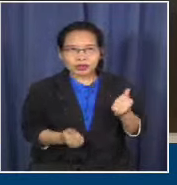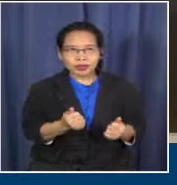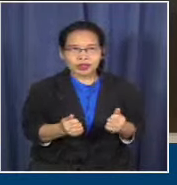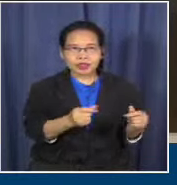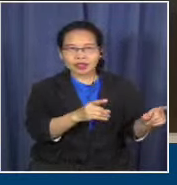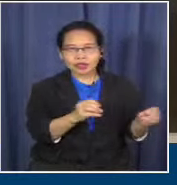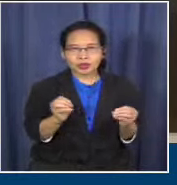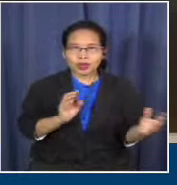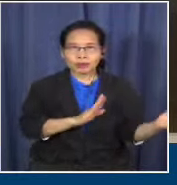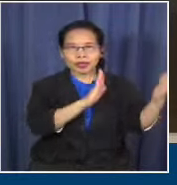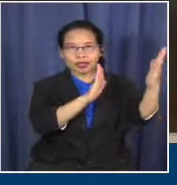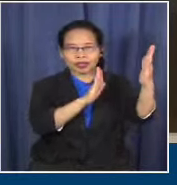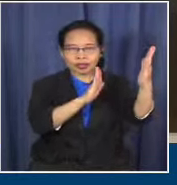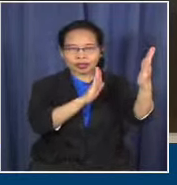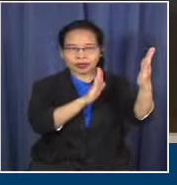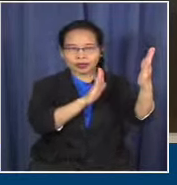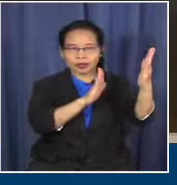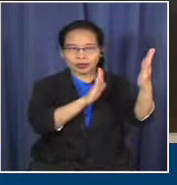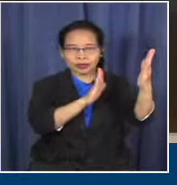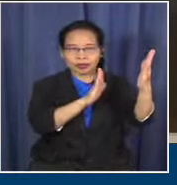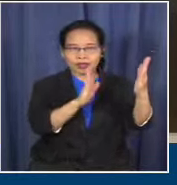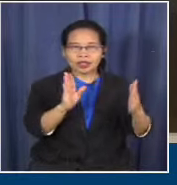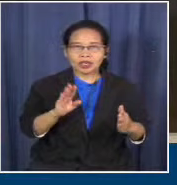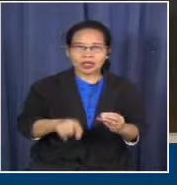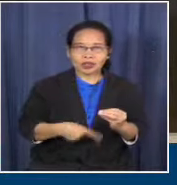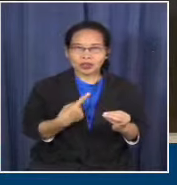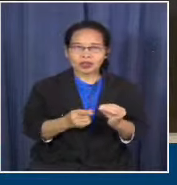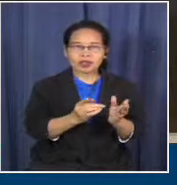made of things which do appear.